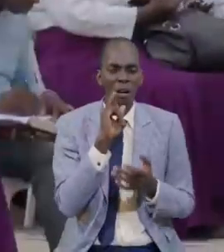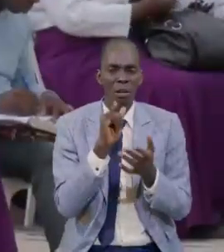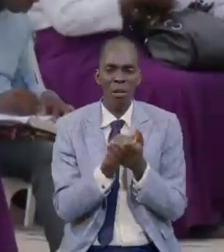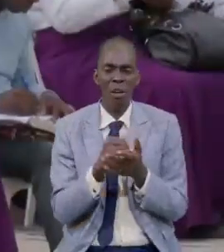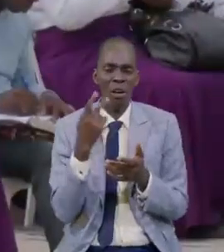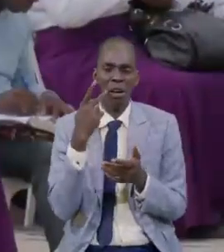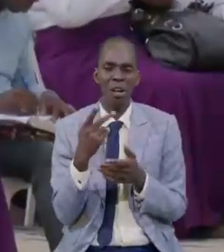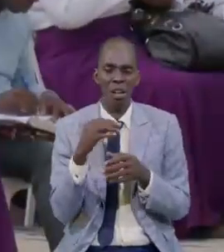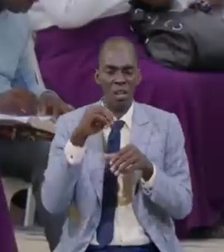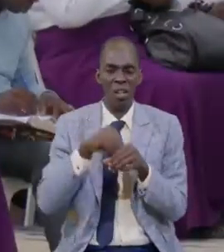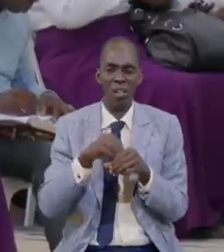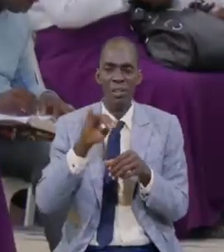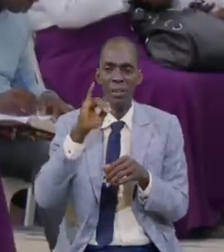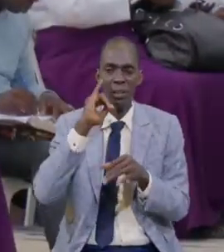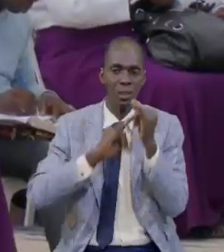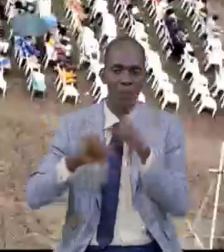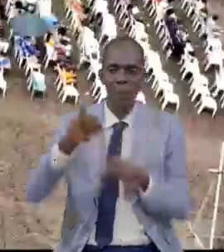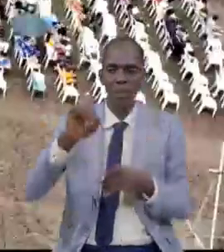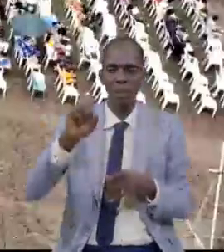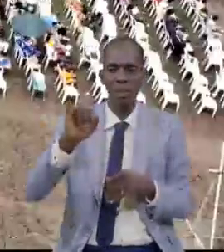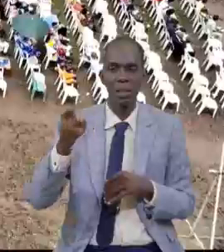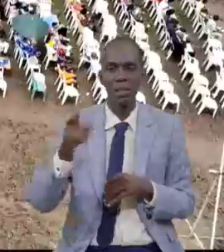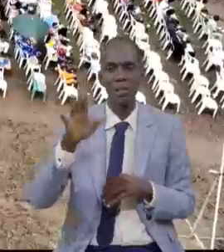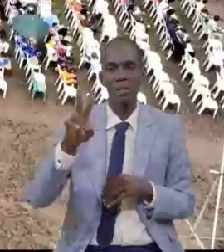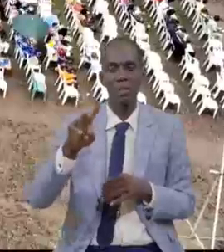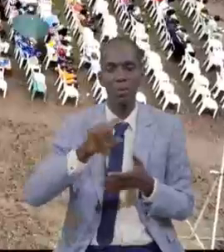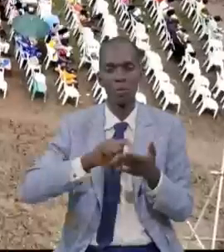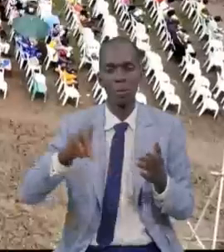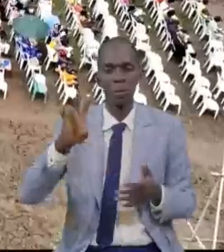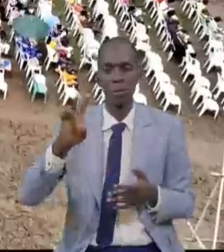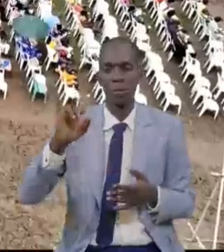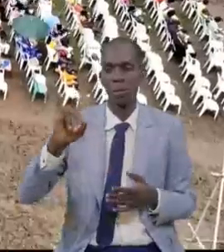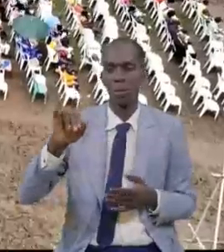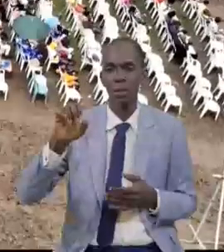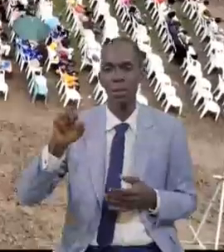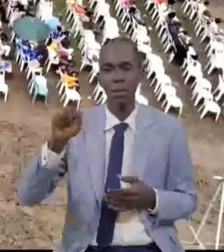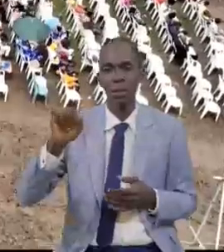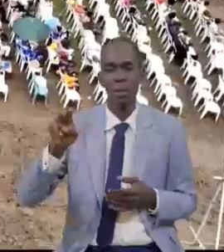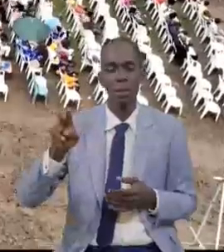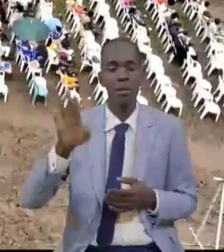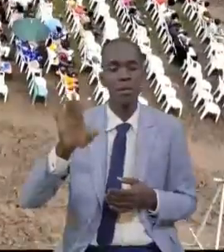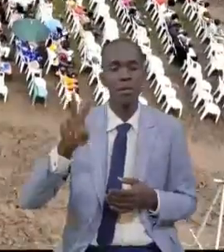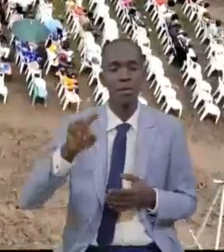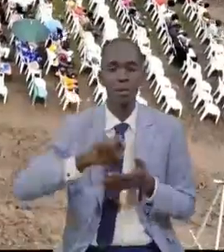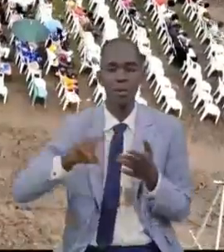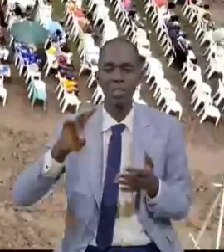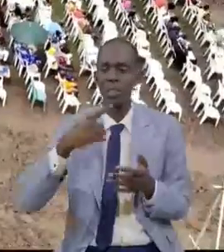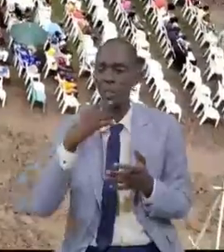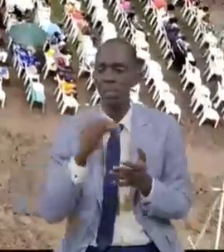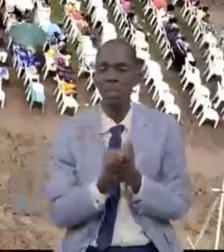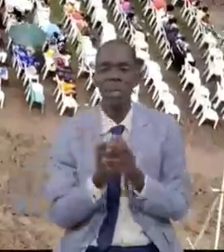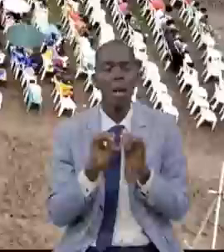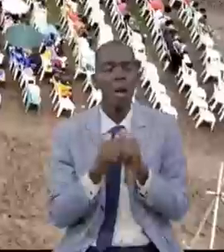7. Isaiah chapter 52, verse 7. It says, how beautiful upon